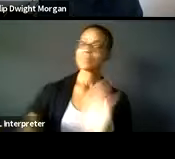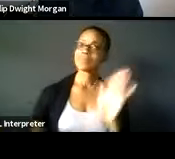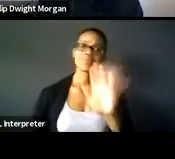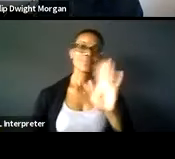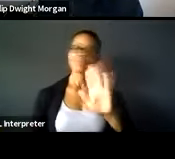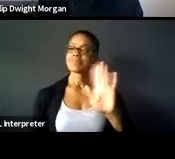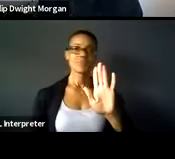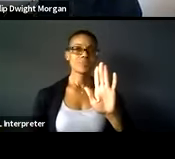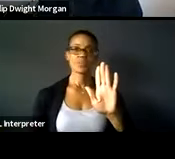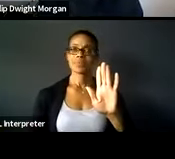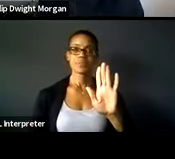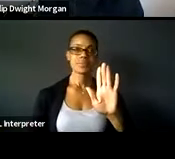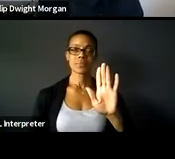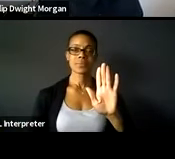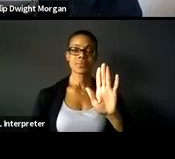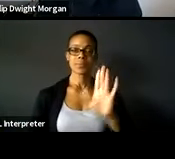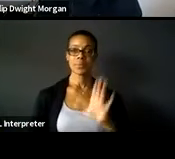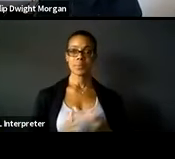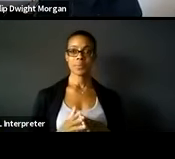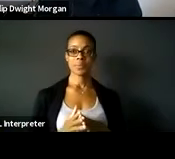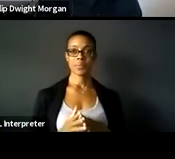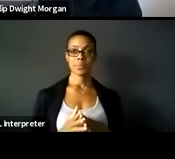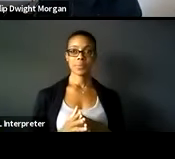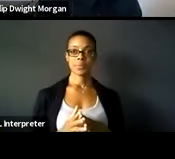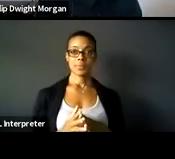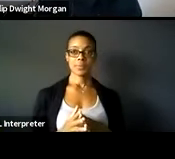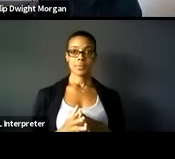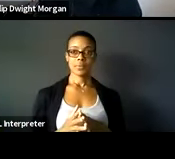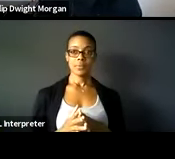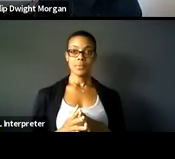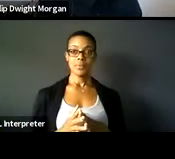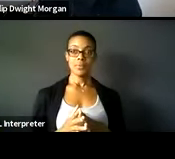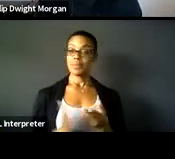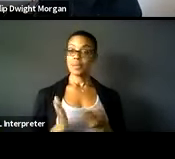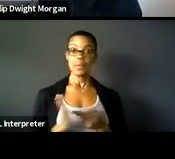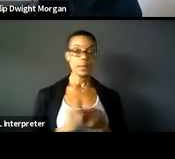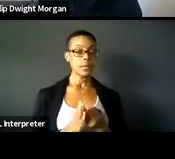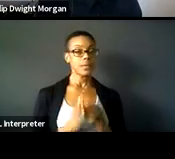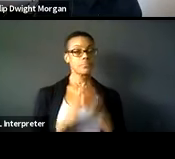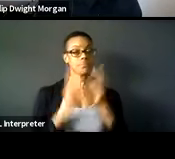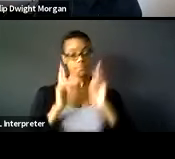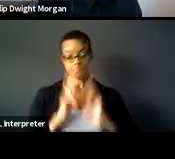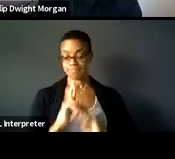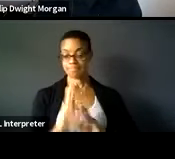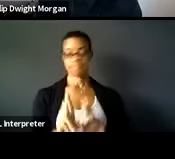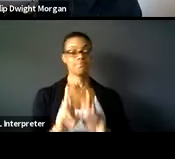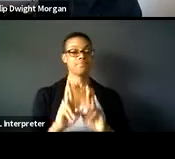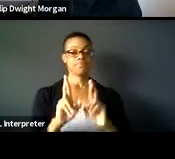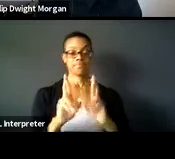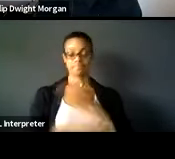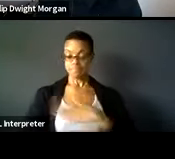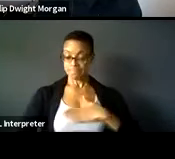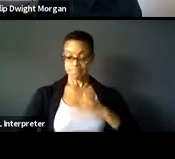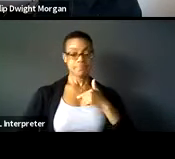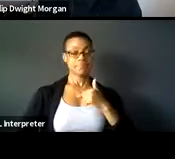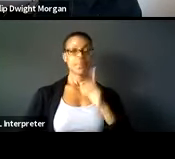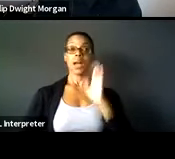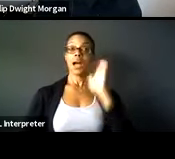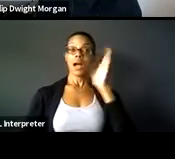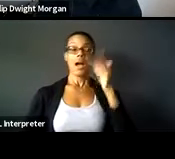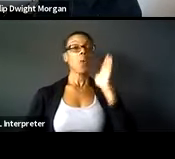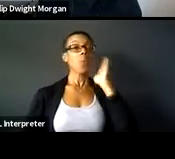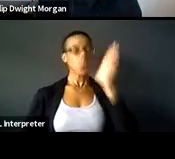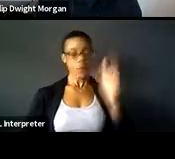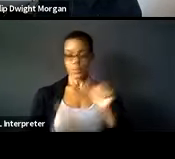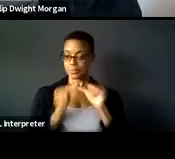And so I am, with all due respect and pleasure, I'm here to say that I will continue to rise.